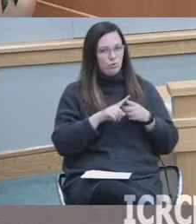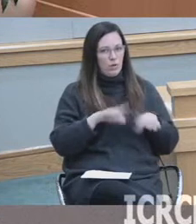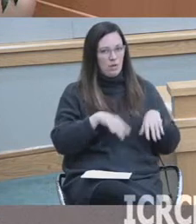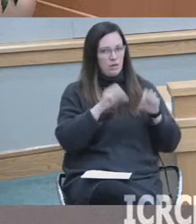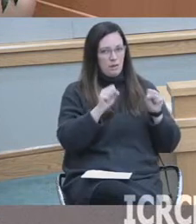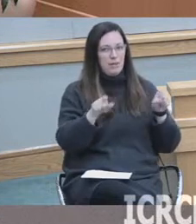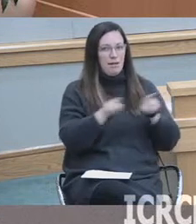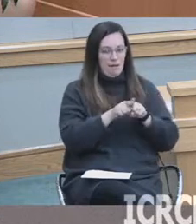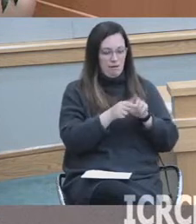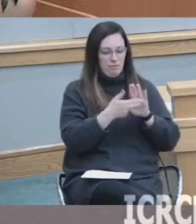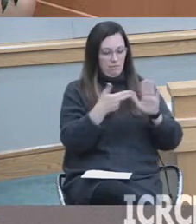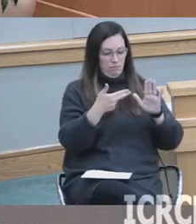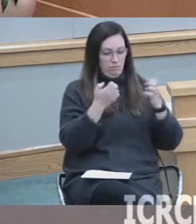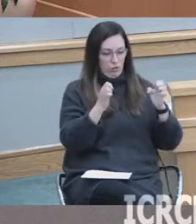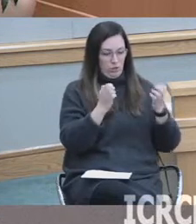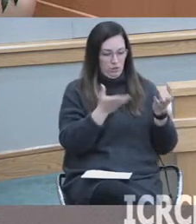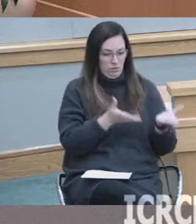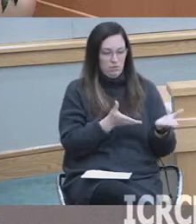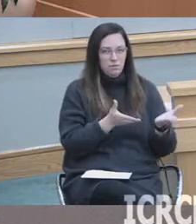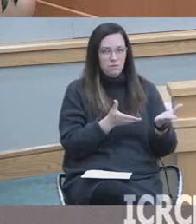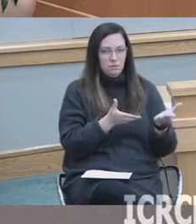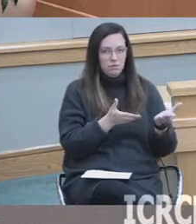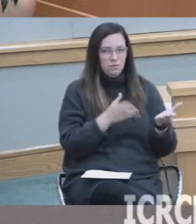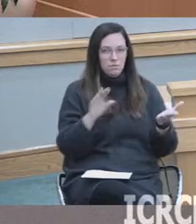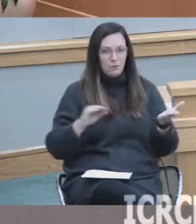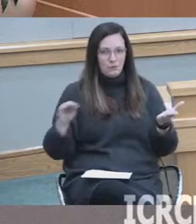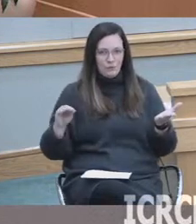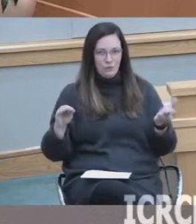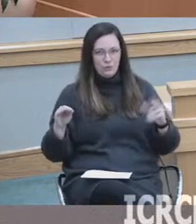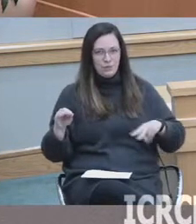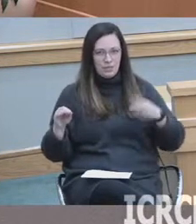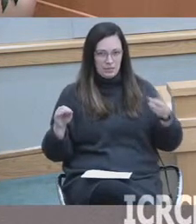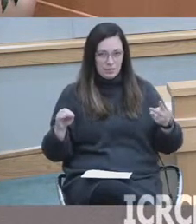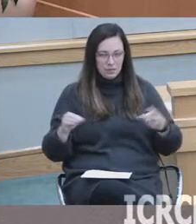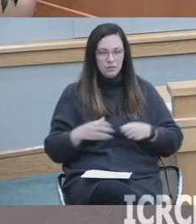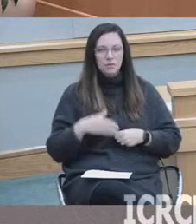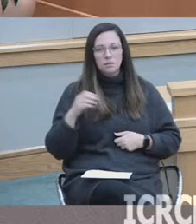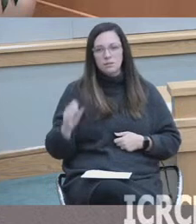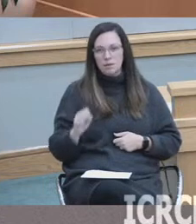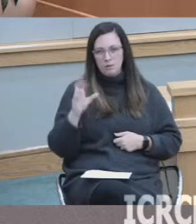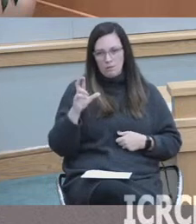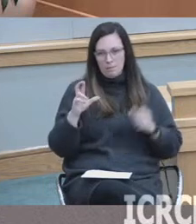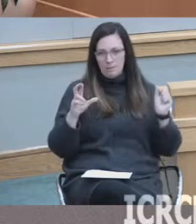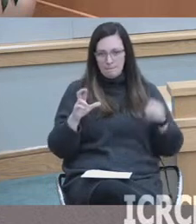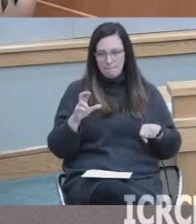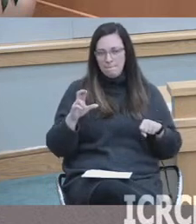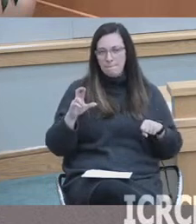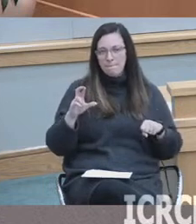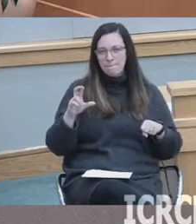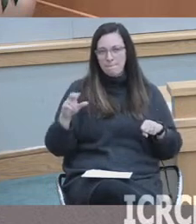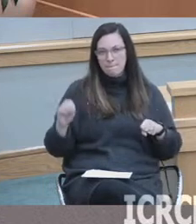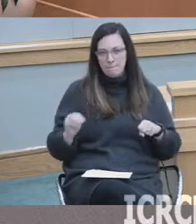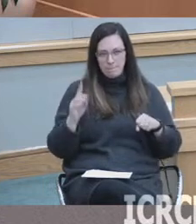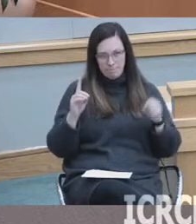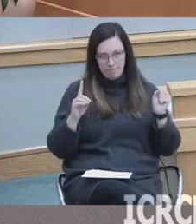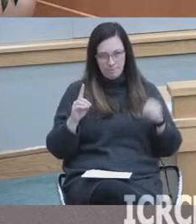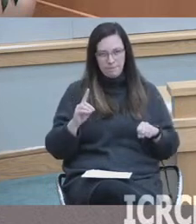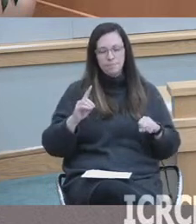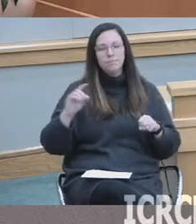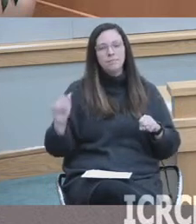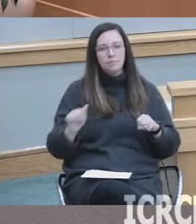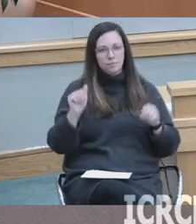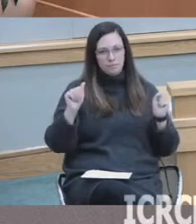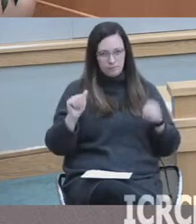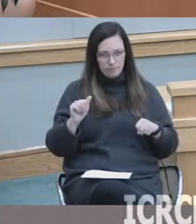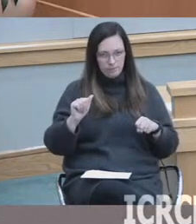as an emergency. So moved. Second. Ms. Smiley Robertson. Yes. Ms. McDaniel. Yes. Mr.